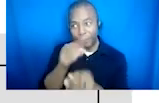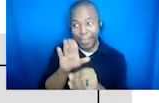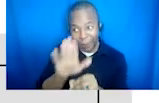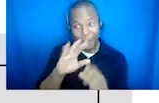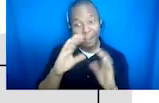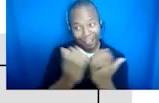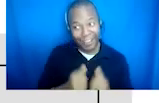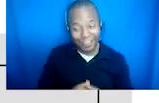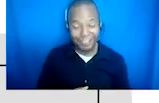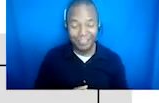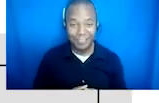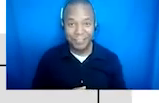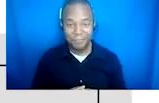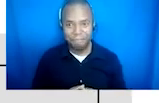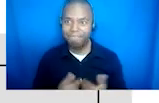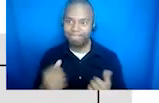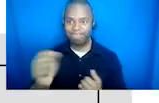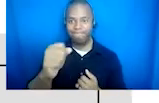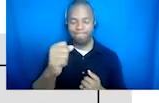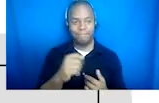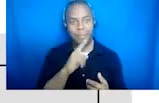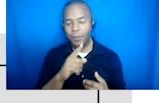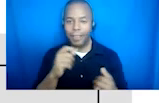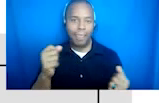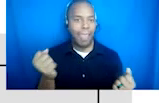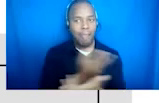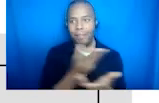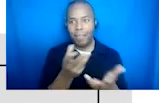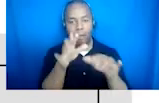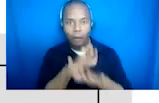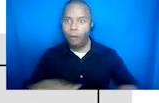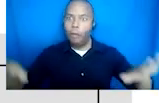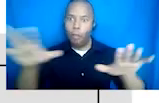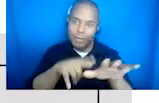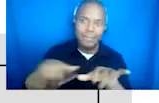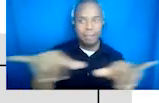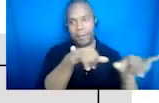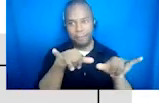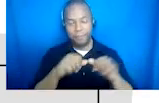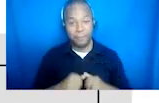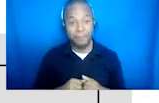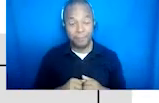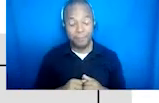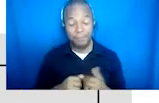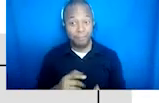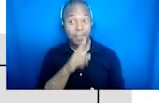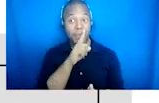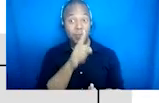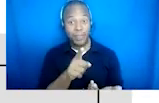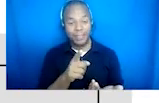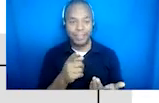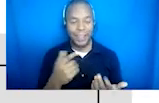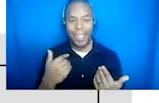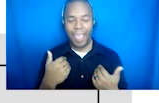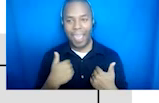Yeah, so it is everywhere, everything all at once. And know it or not, we actually do have a multiverse